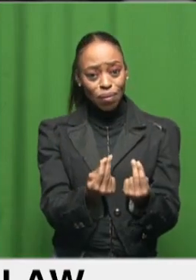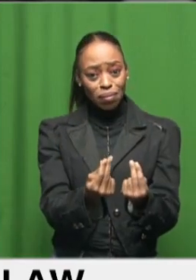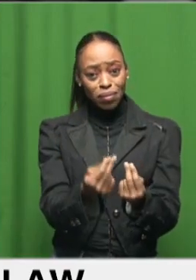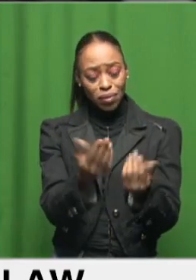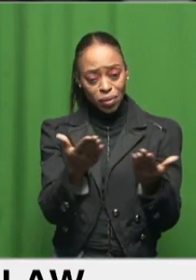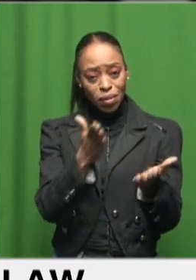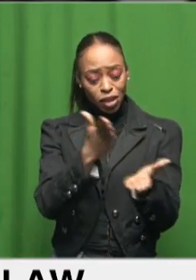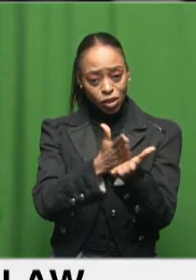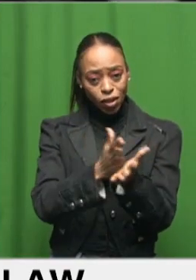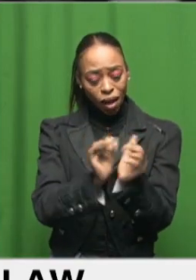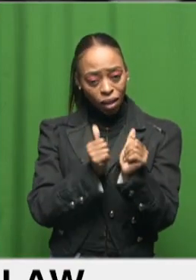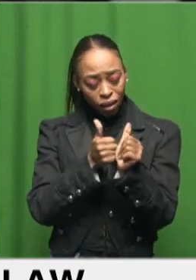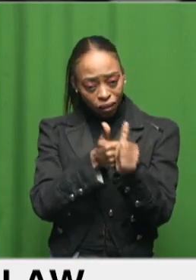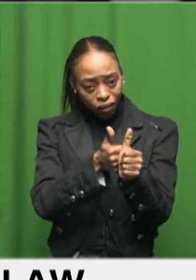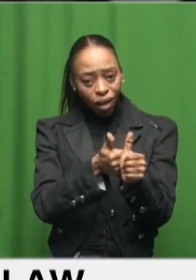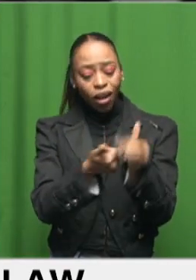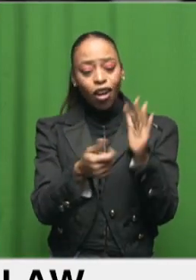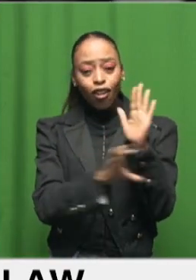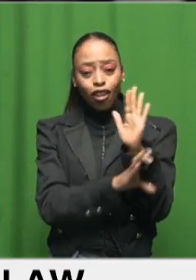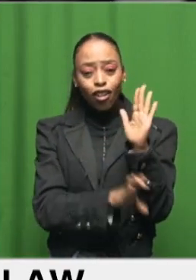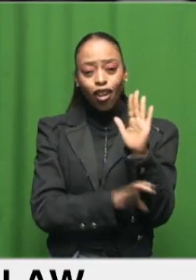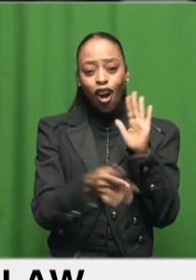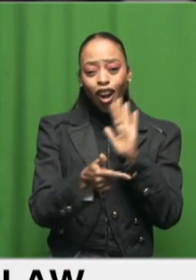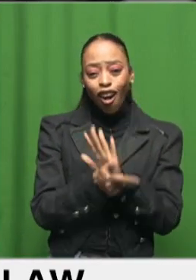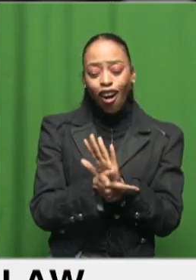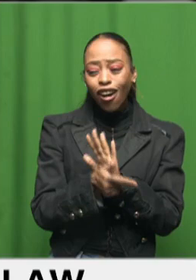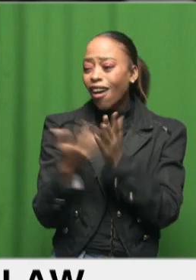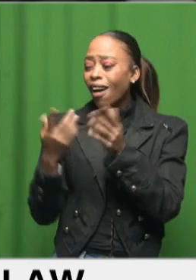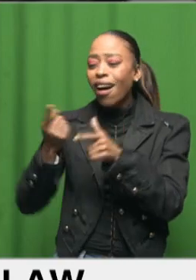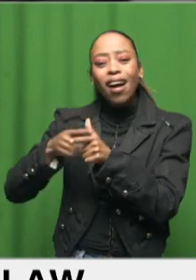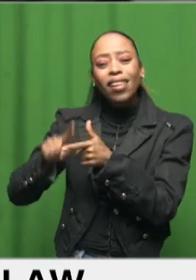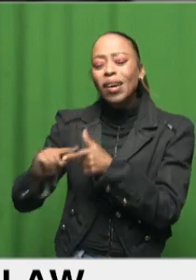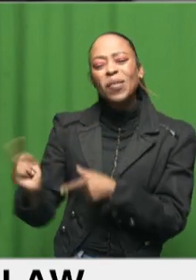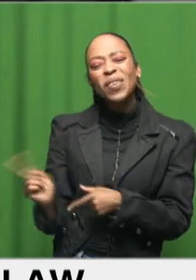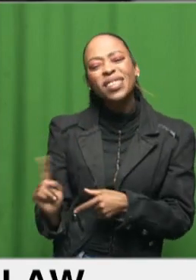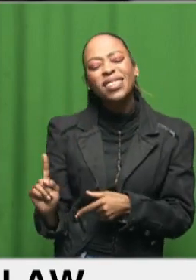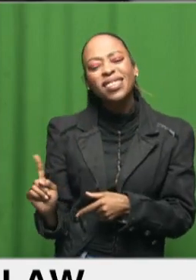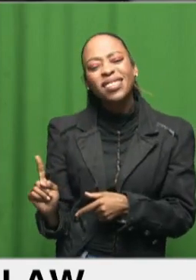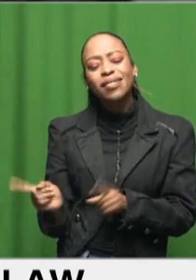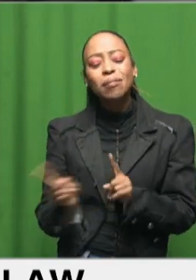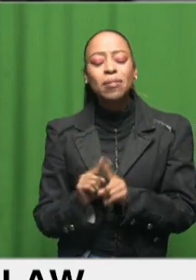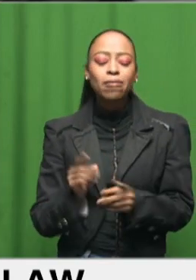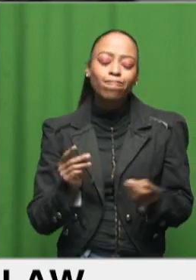ideals of this widely lauded Constitution. What happens then? But we